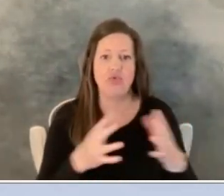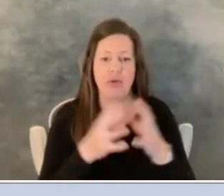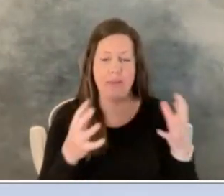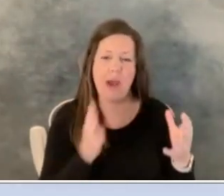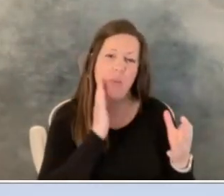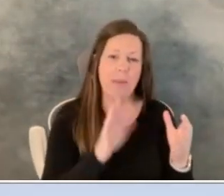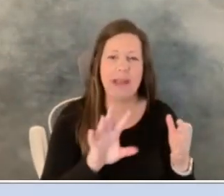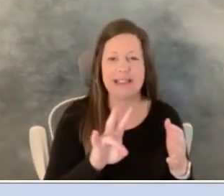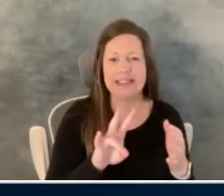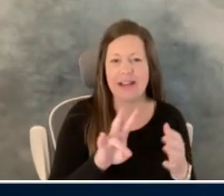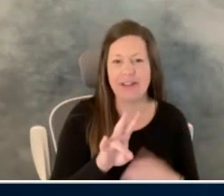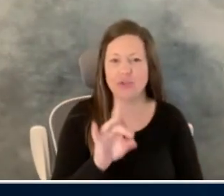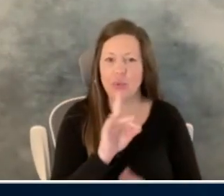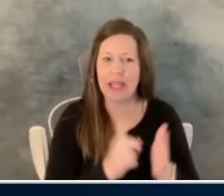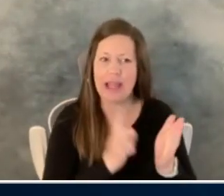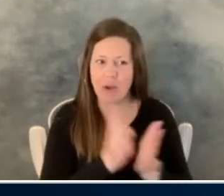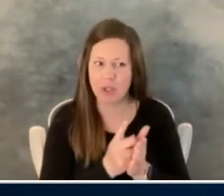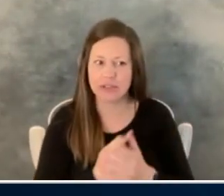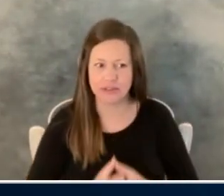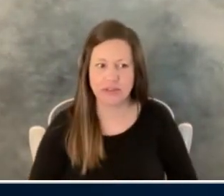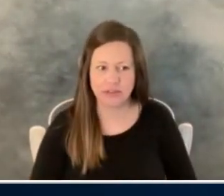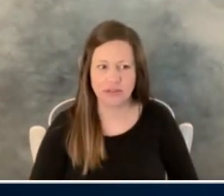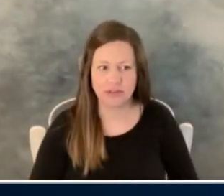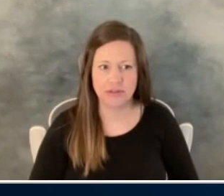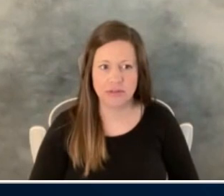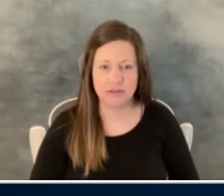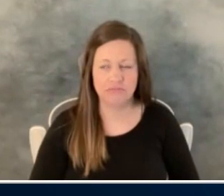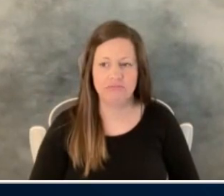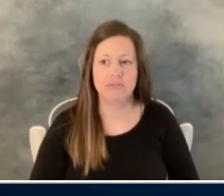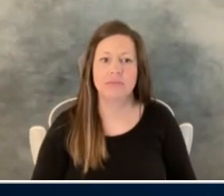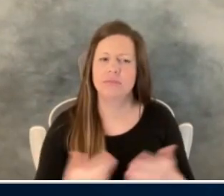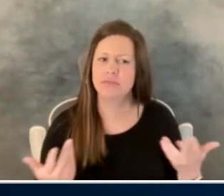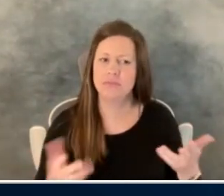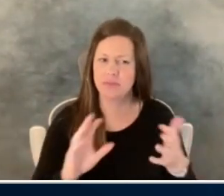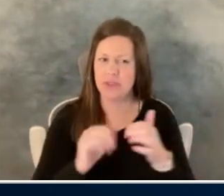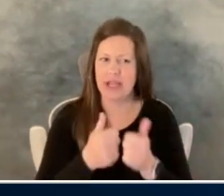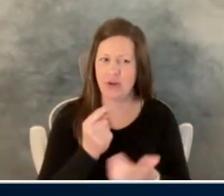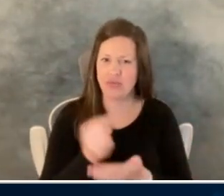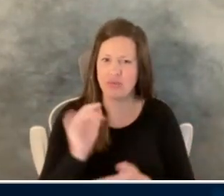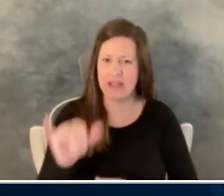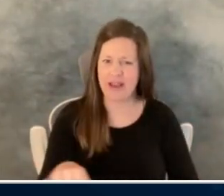to 8 hours. And how do you treat hypersomnia?